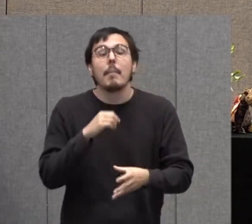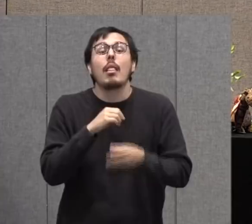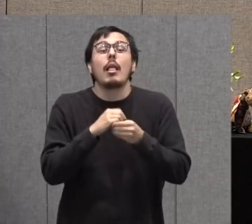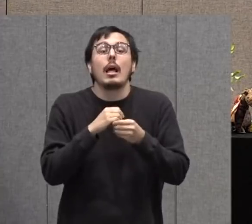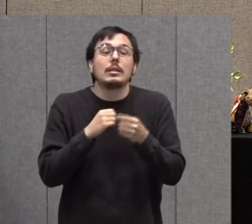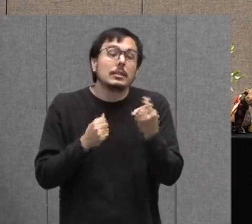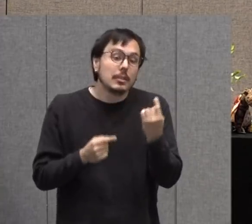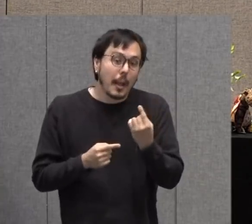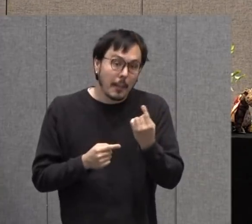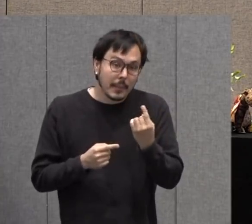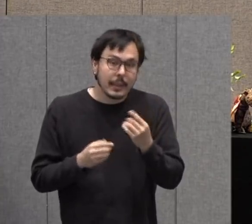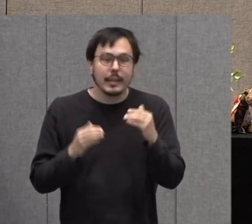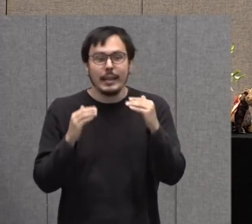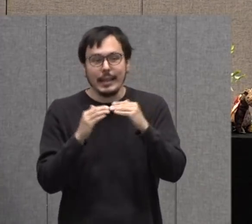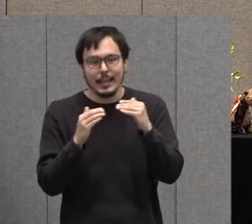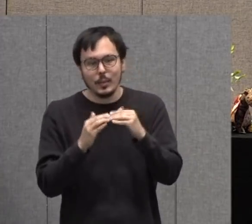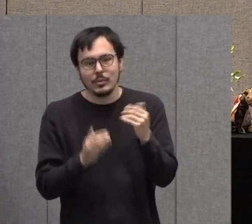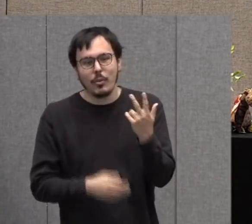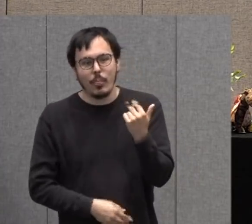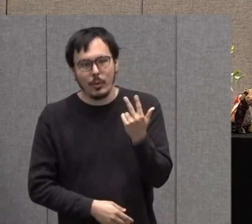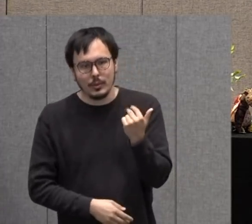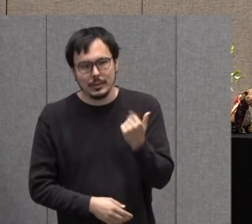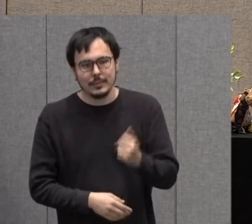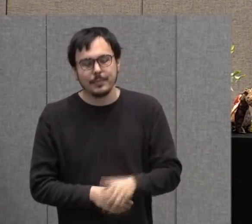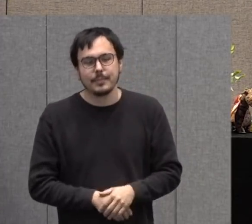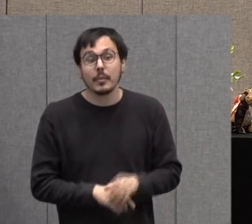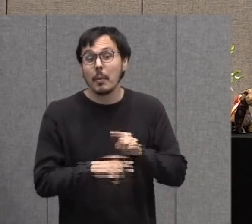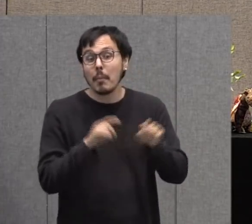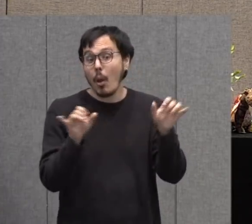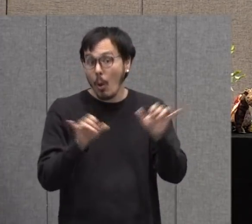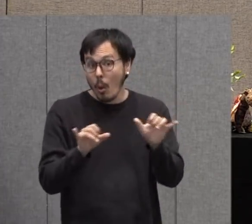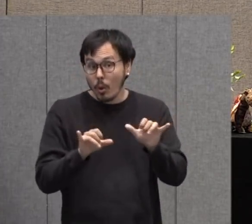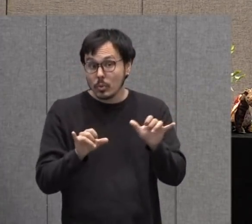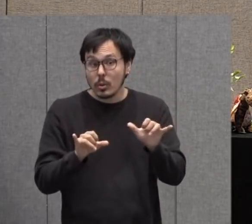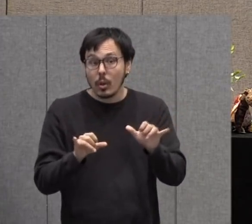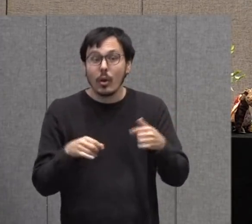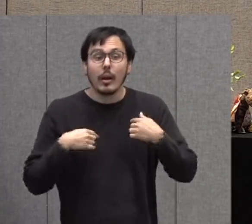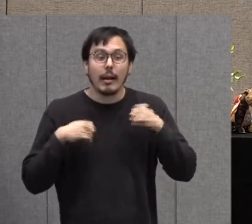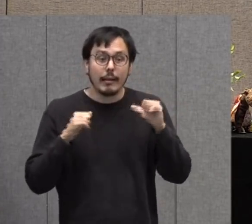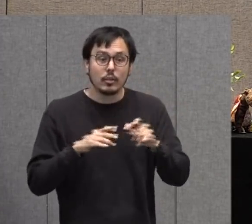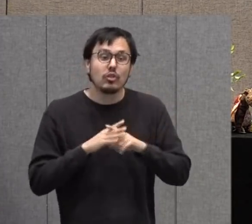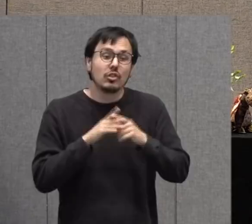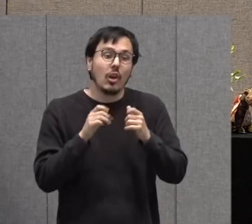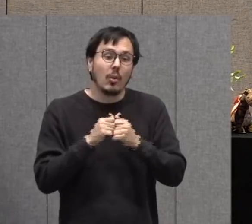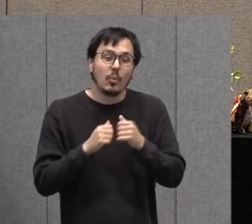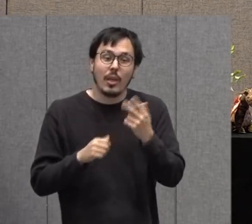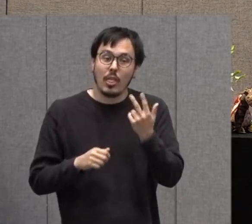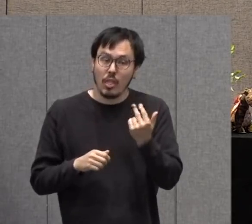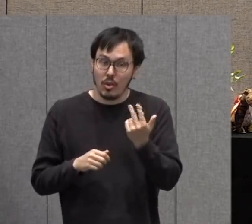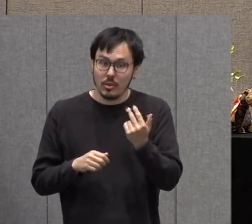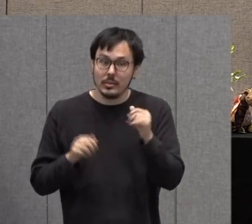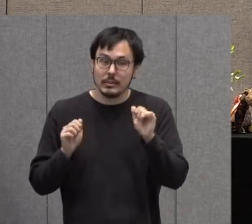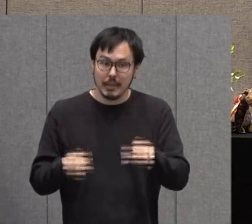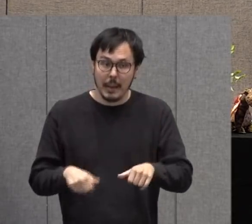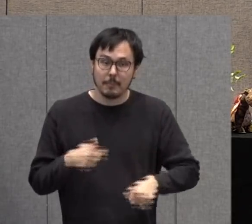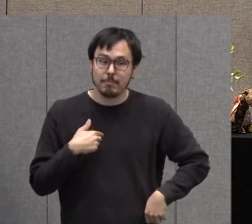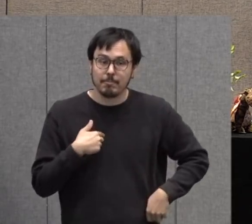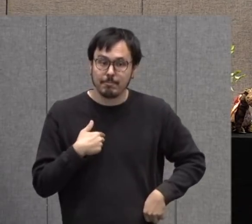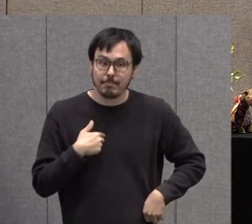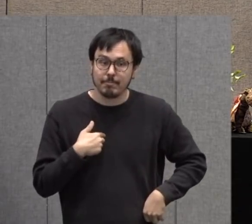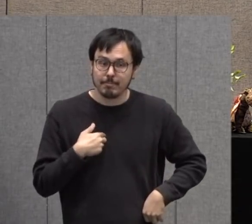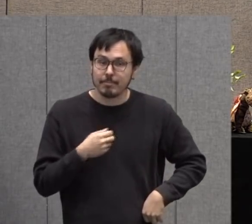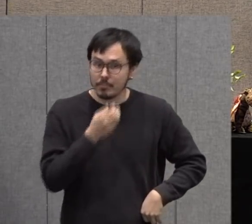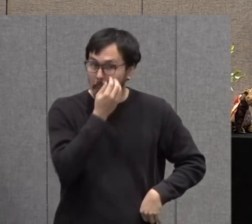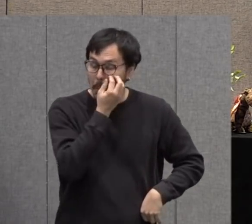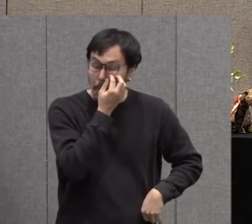right. equals 13. But I can also start with 13. Oh, you mean